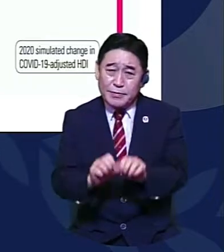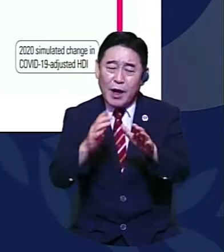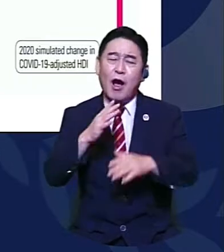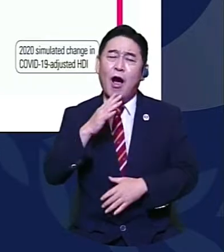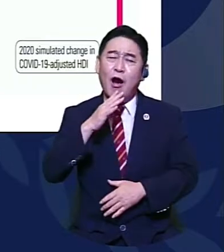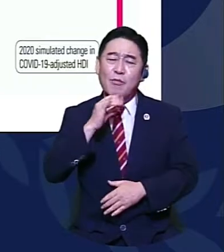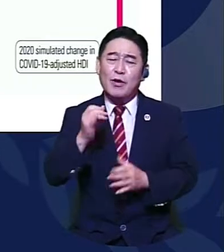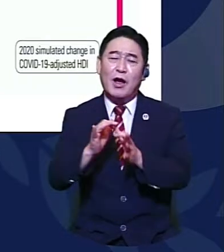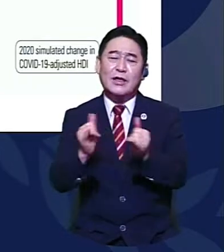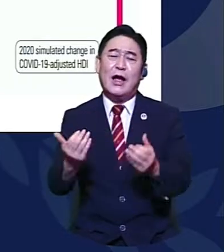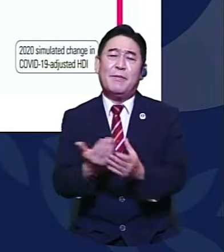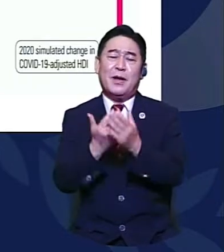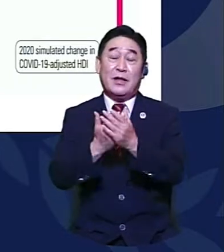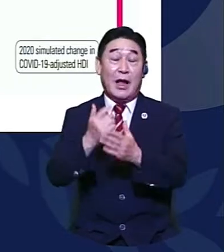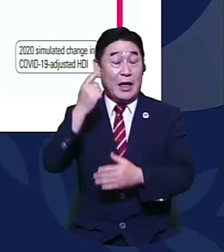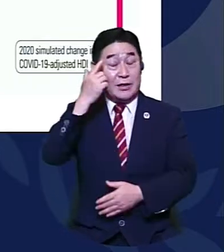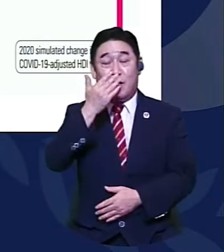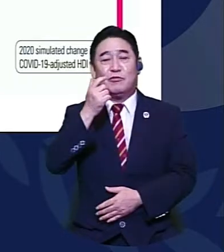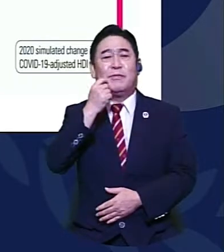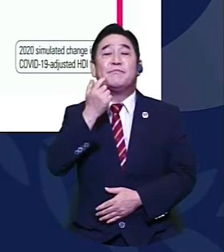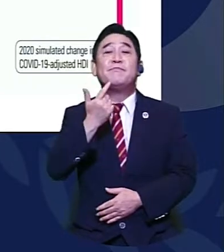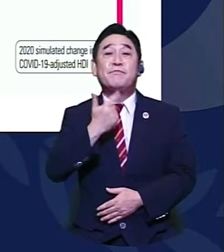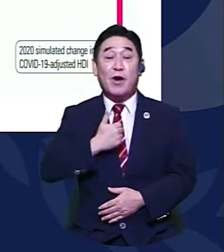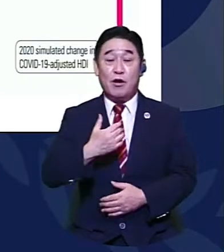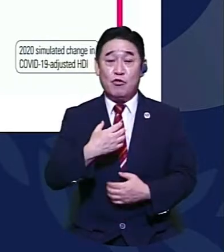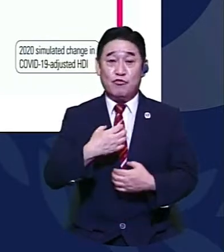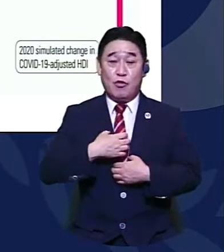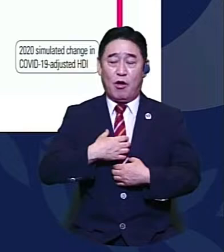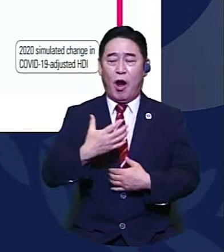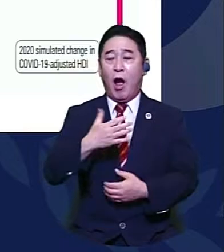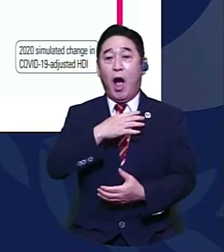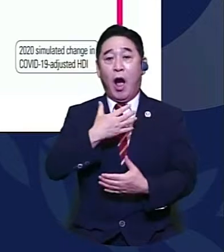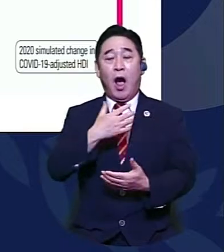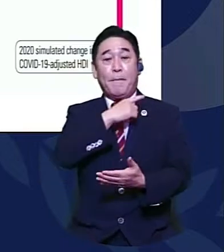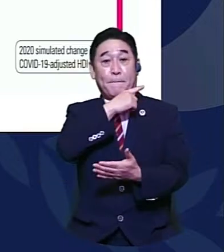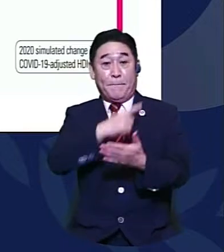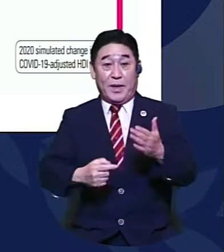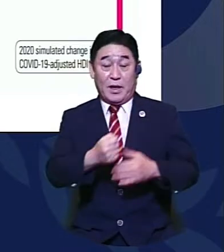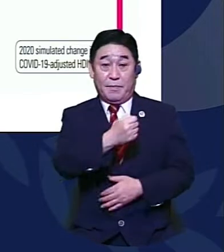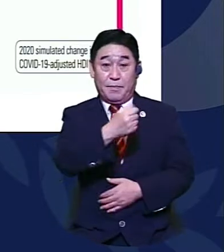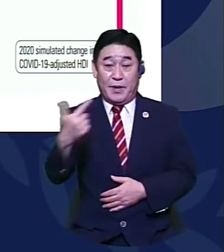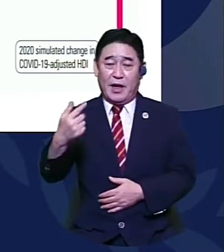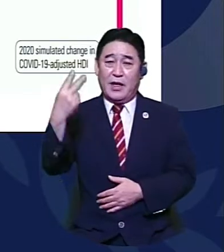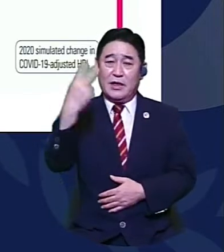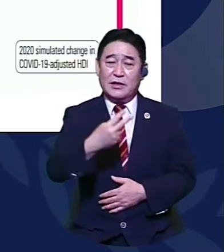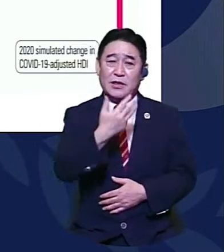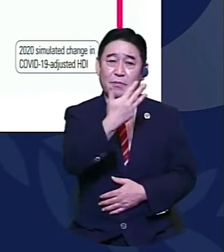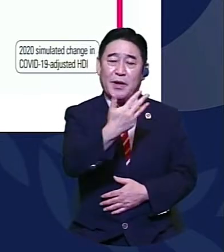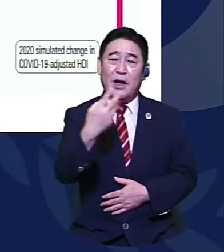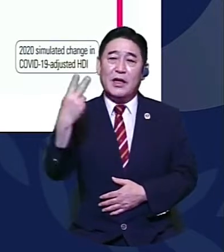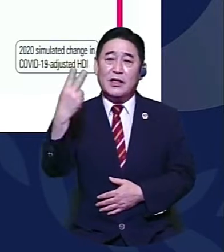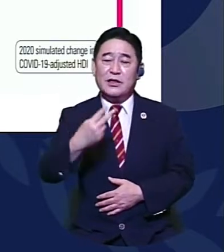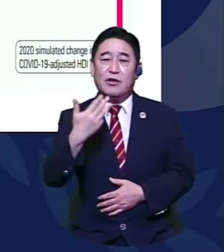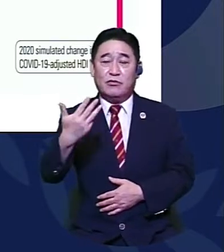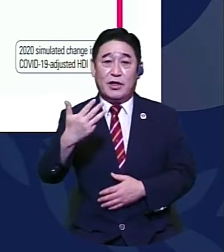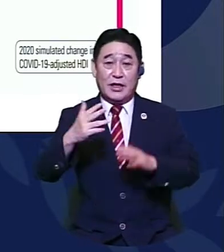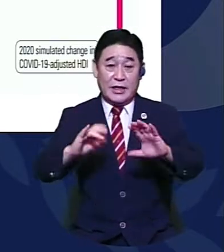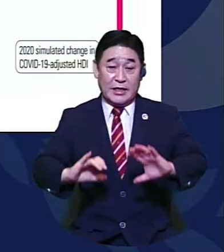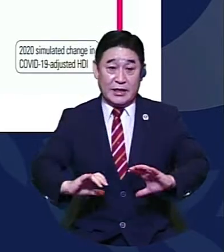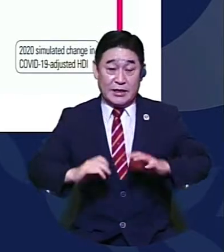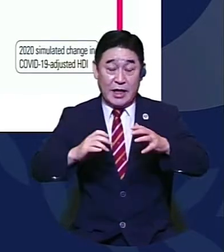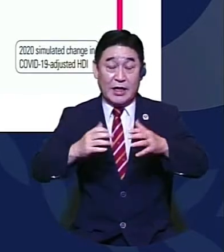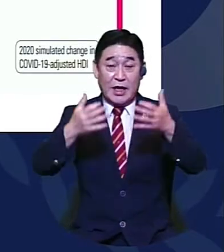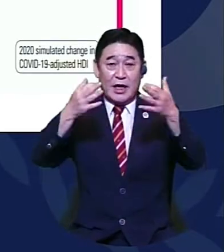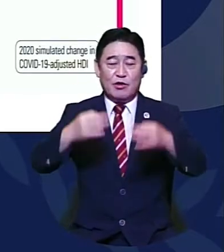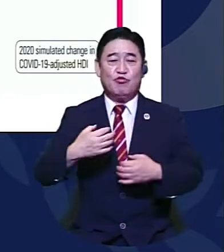development. Even the global financial crisis in 2008-2009 was a relatively small dip for human